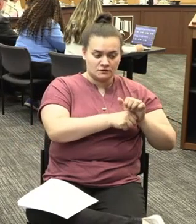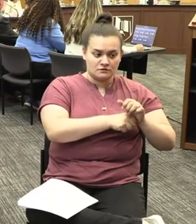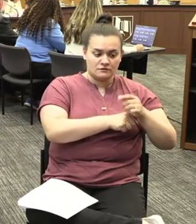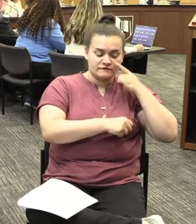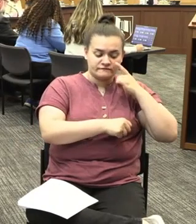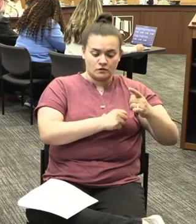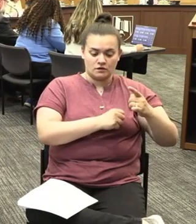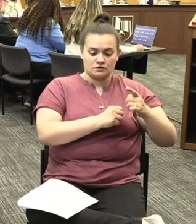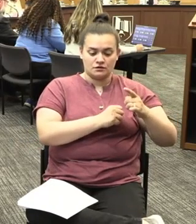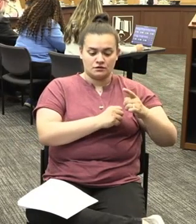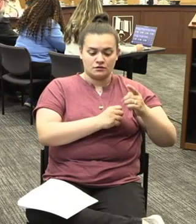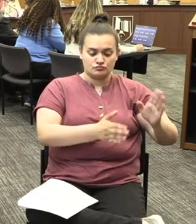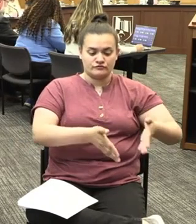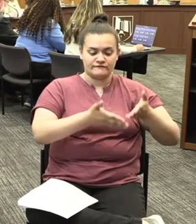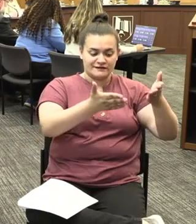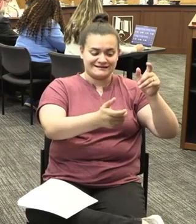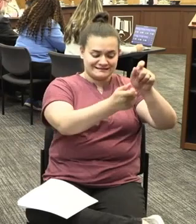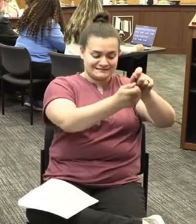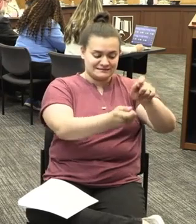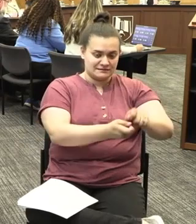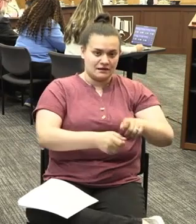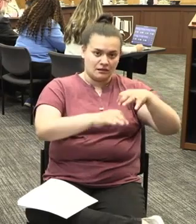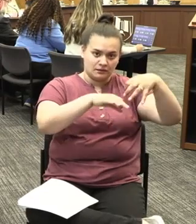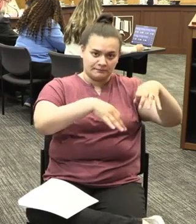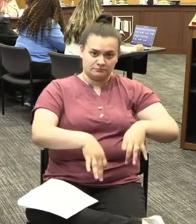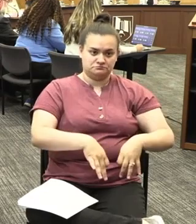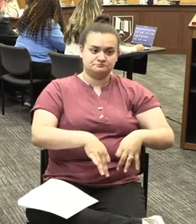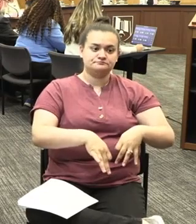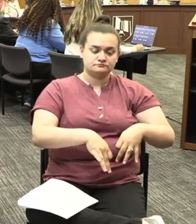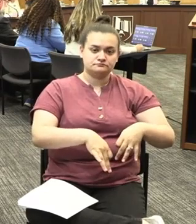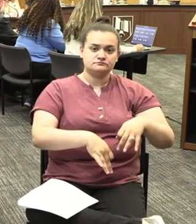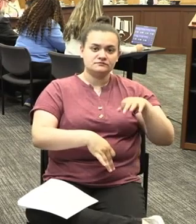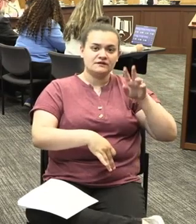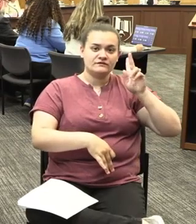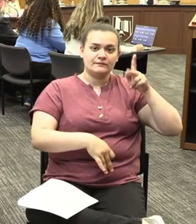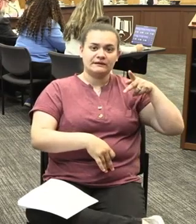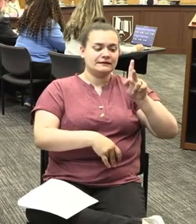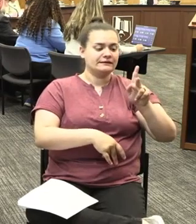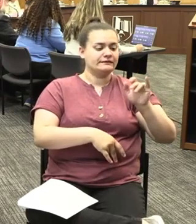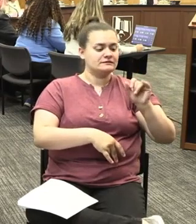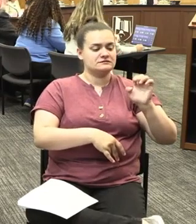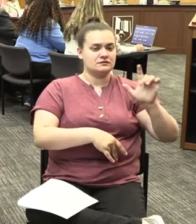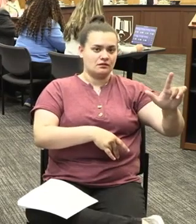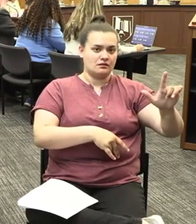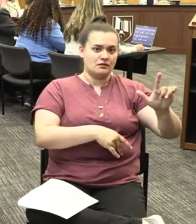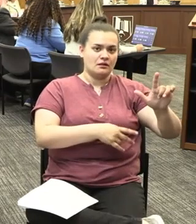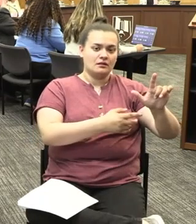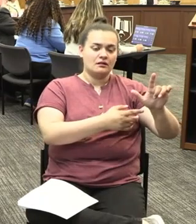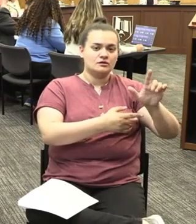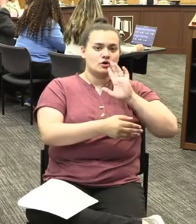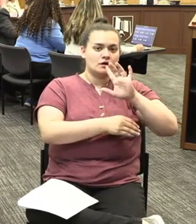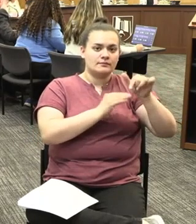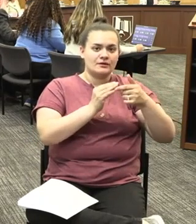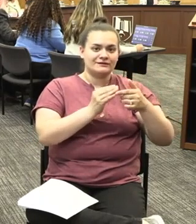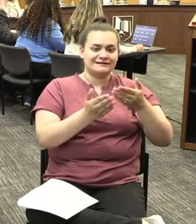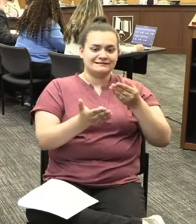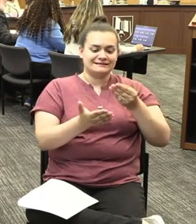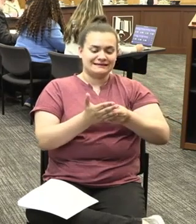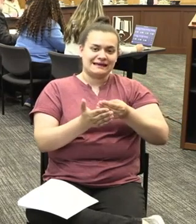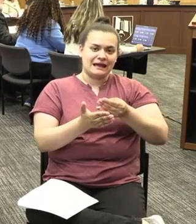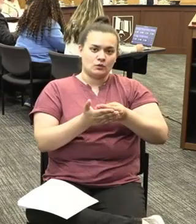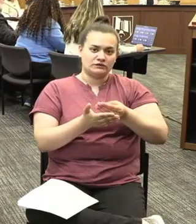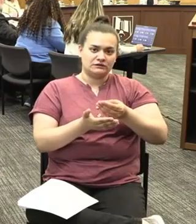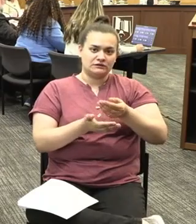for providing such a detailed explanation. And as VP Kissel referenced, this is an accounting activity